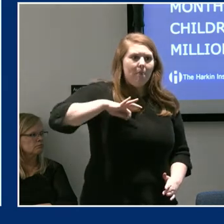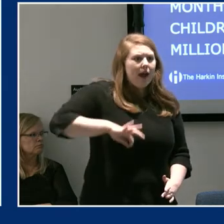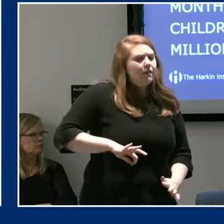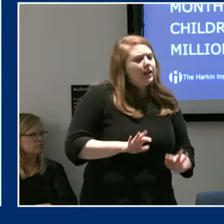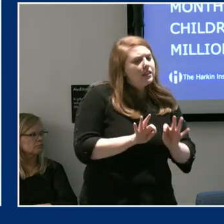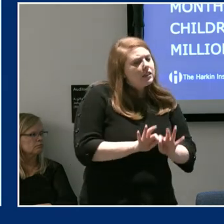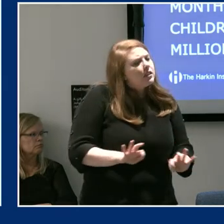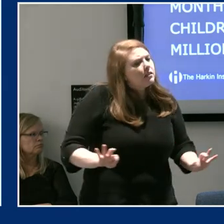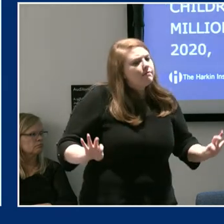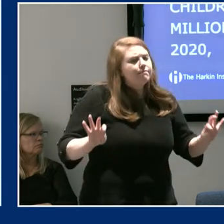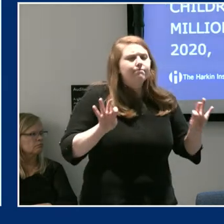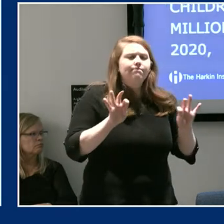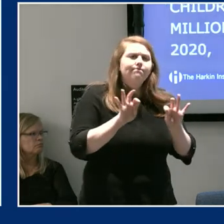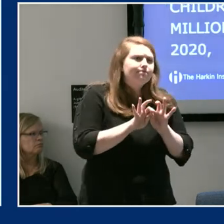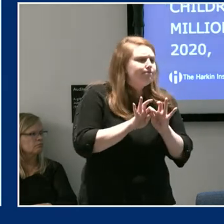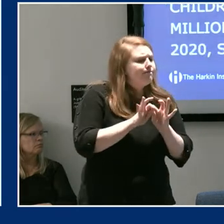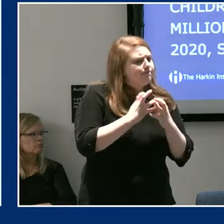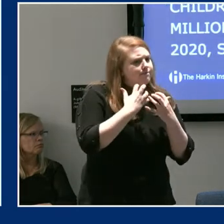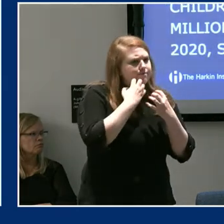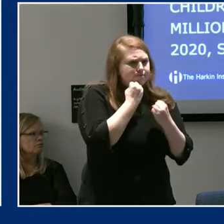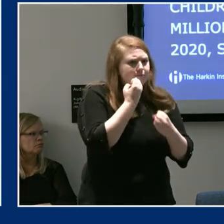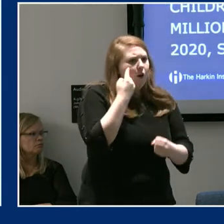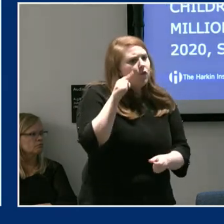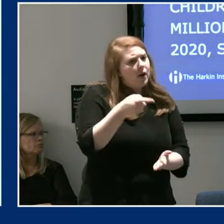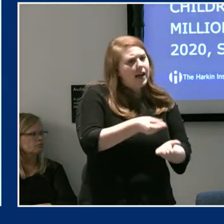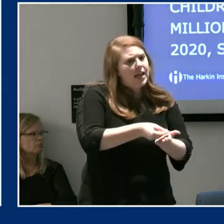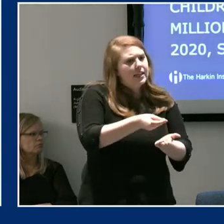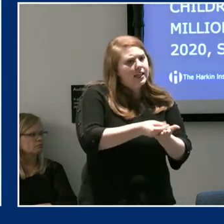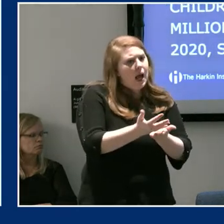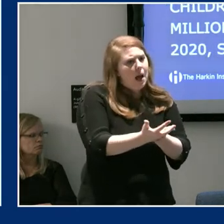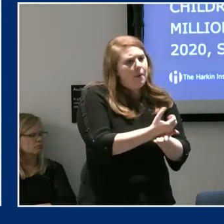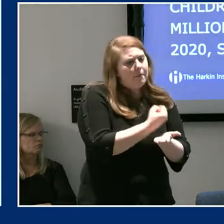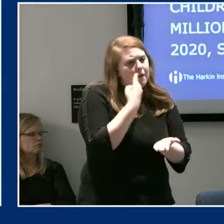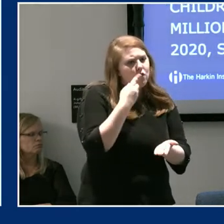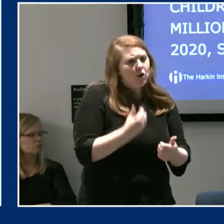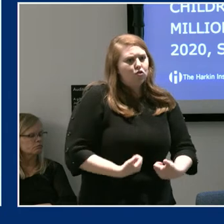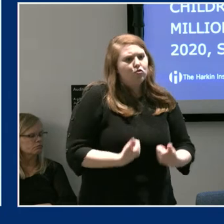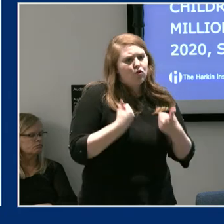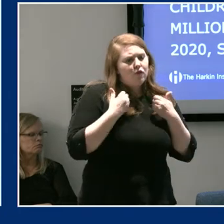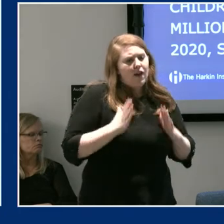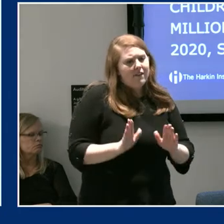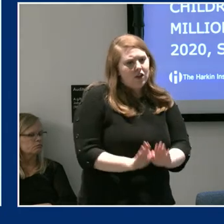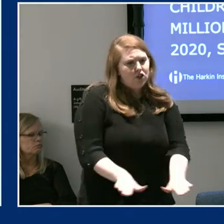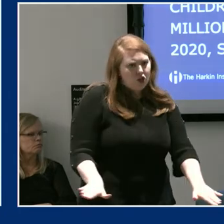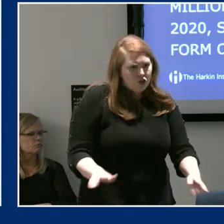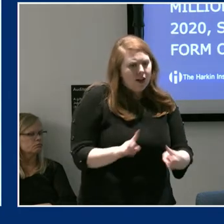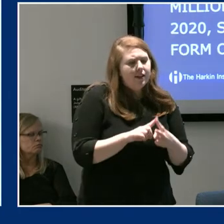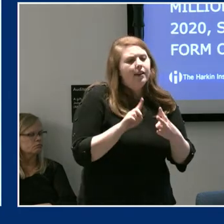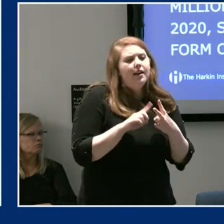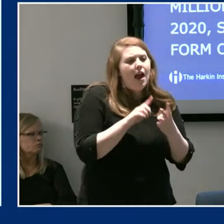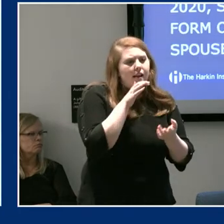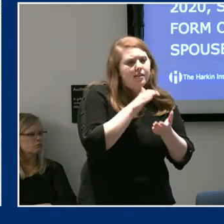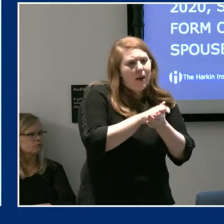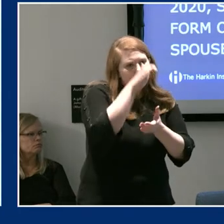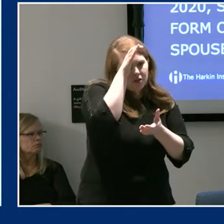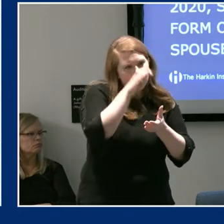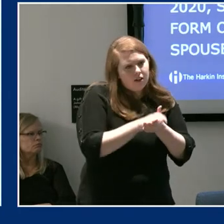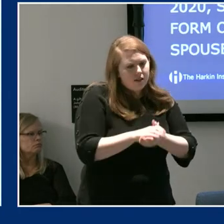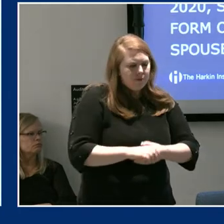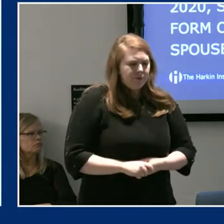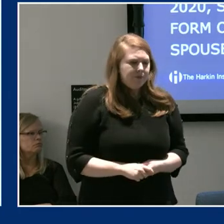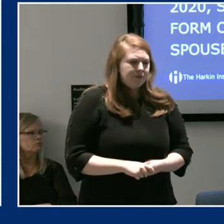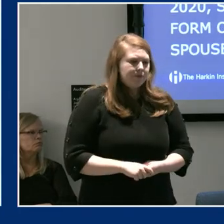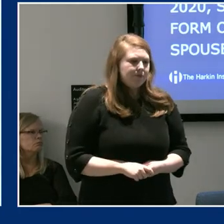crucial form of income for surviving children and spouses. And I